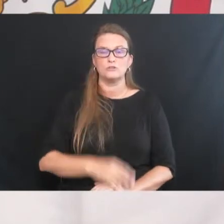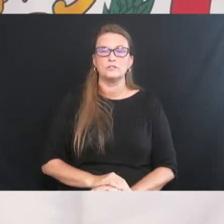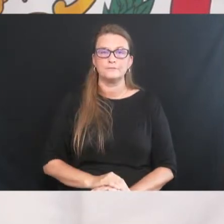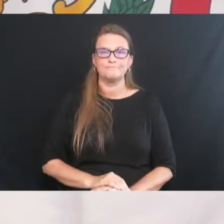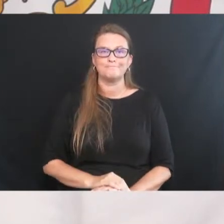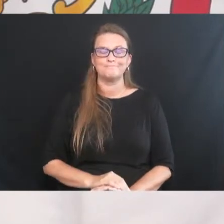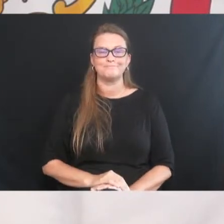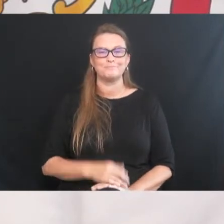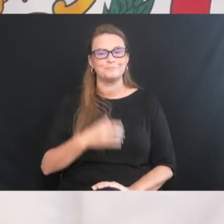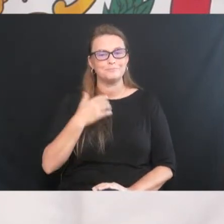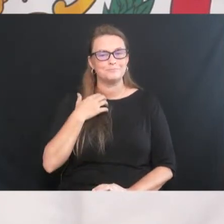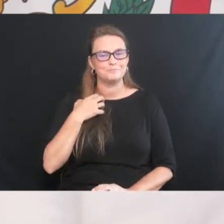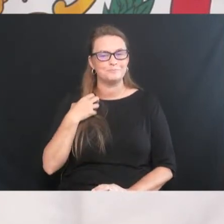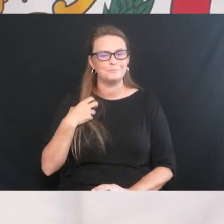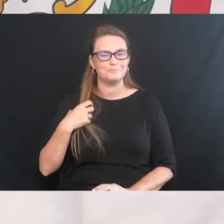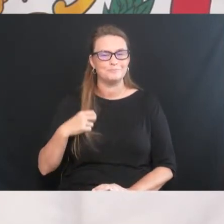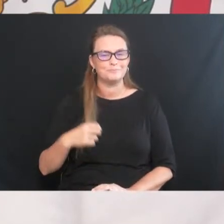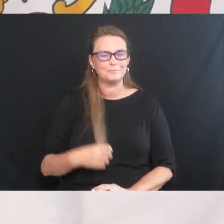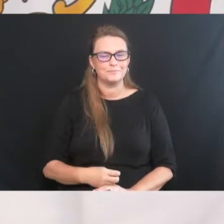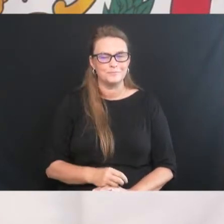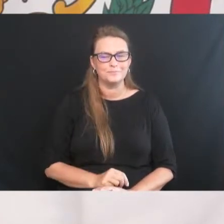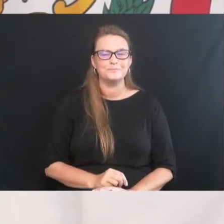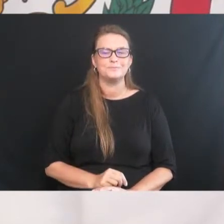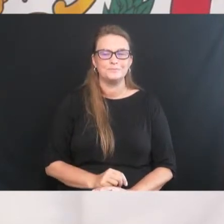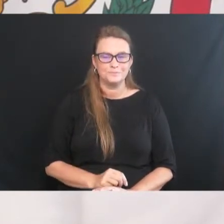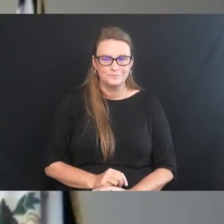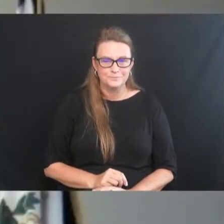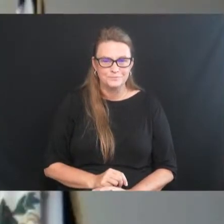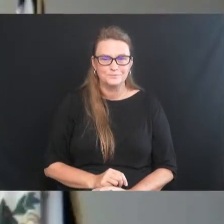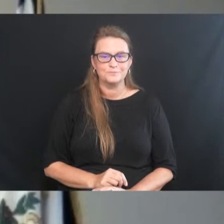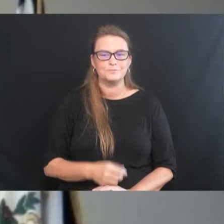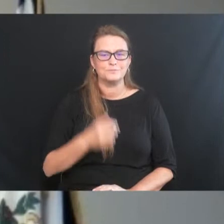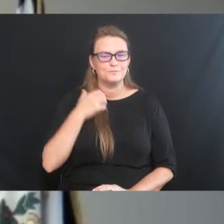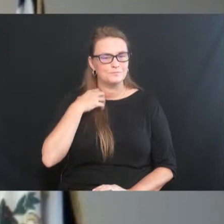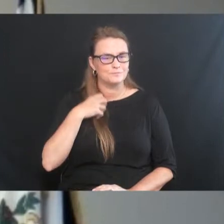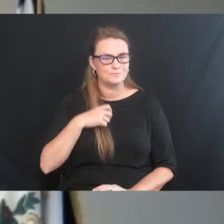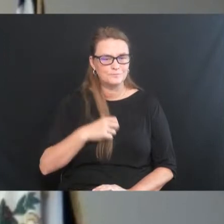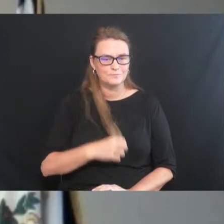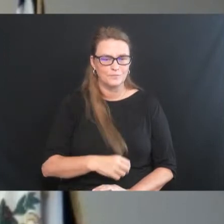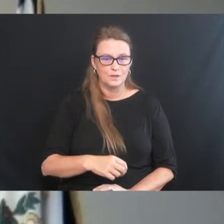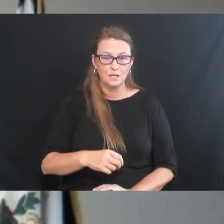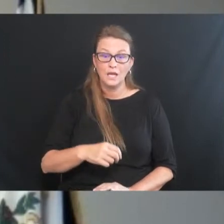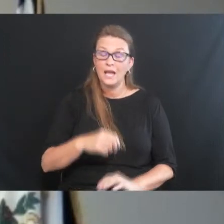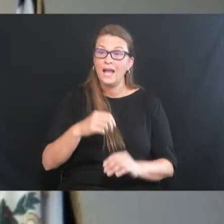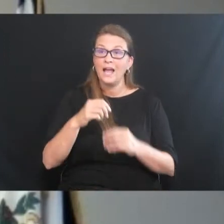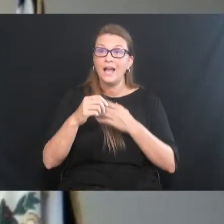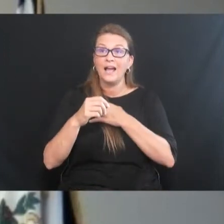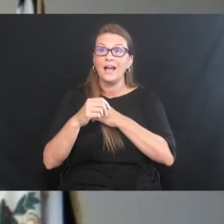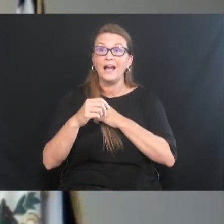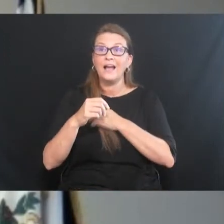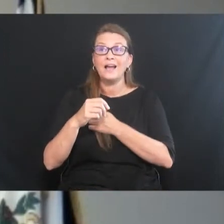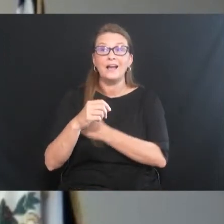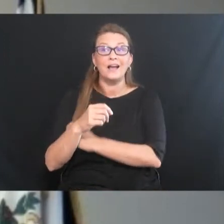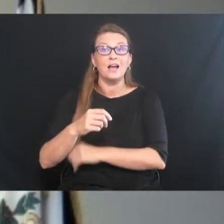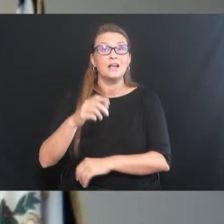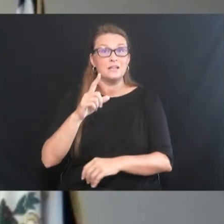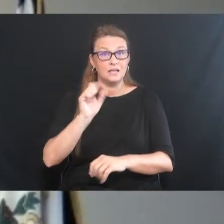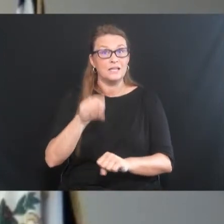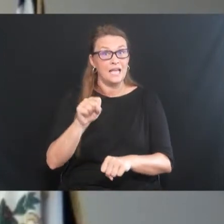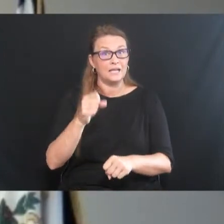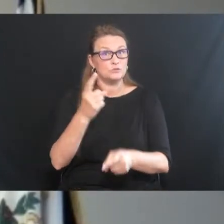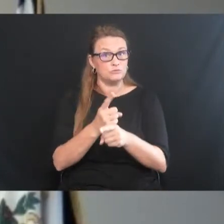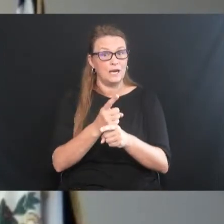please. Yes, thank you, Governor. Thank you, Kenny. It's a great question. There are